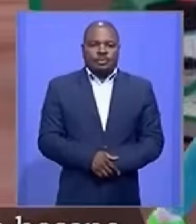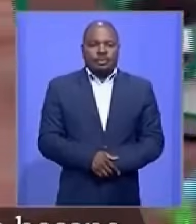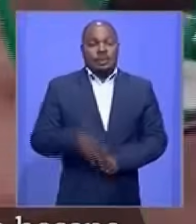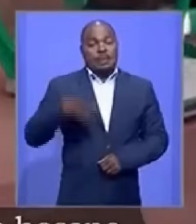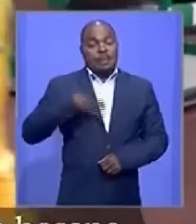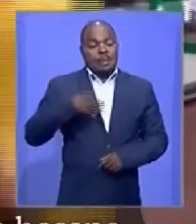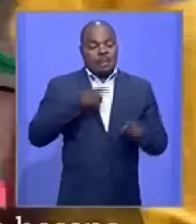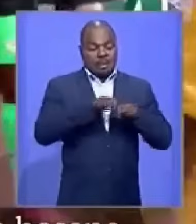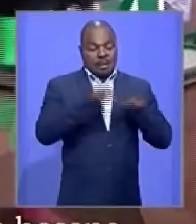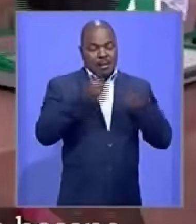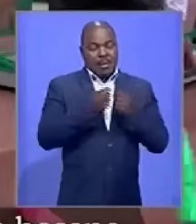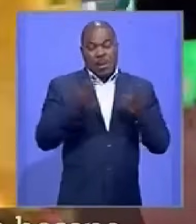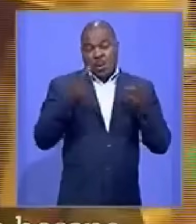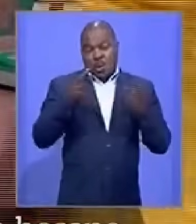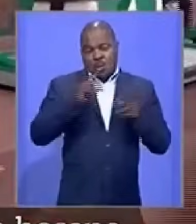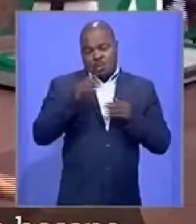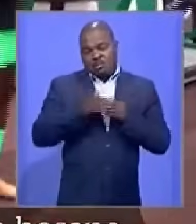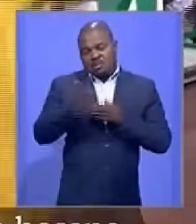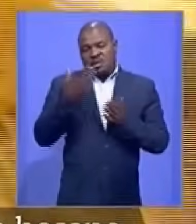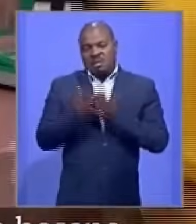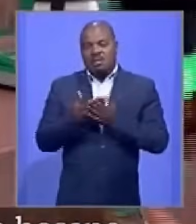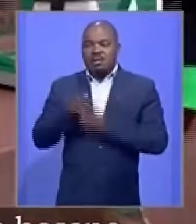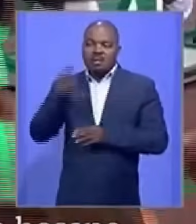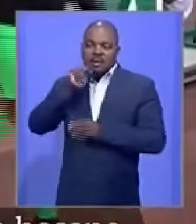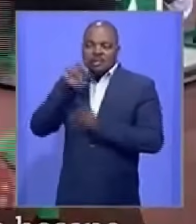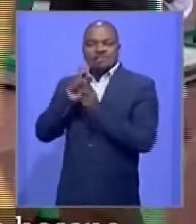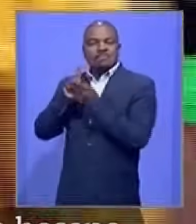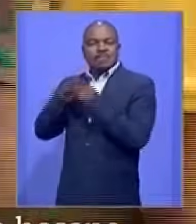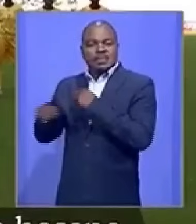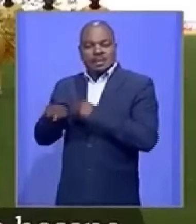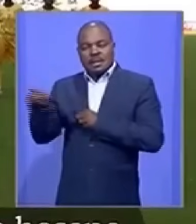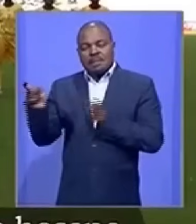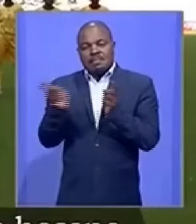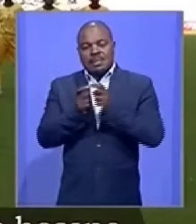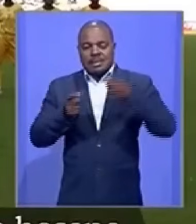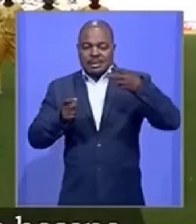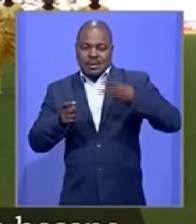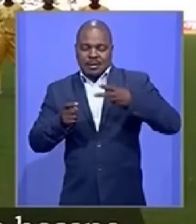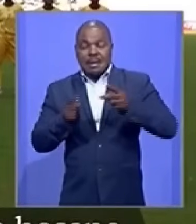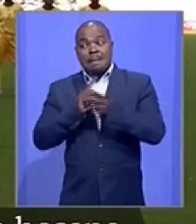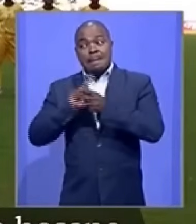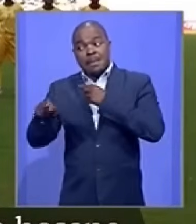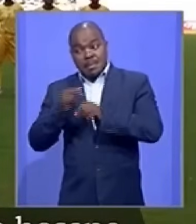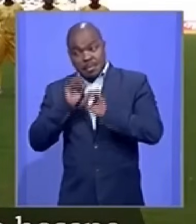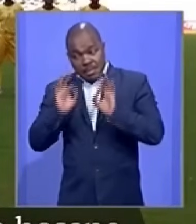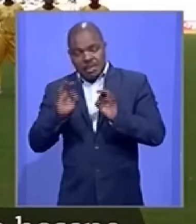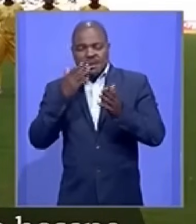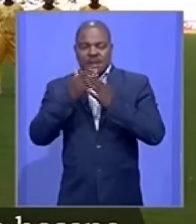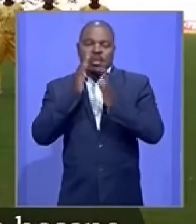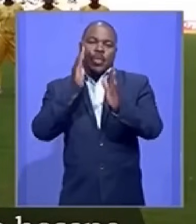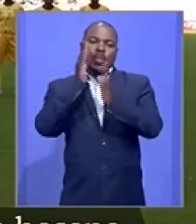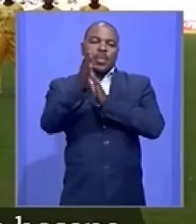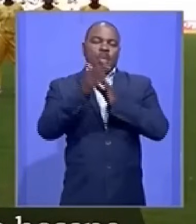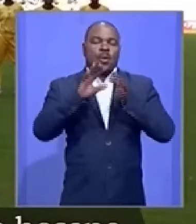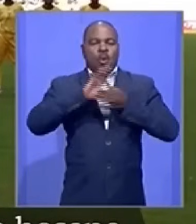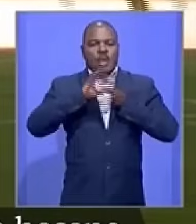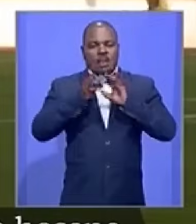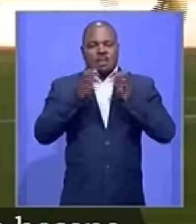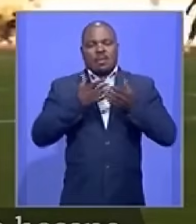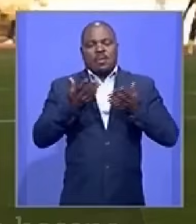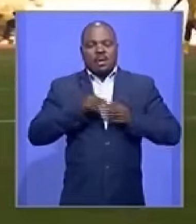Banyana ba na le tshepo ya hore ba tla hlola Nigeria papading ya bona ya loto la bobedi hore ba fetele dipapading tsa di-Olympic Paris naheng